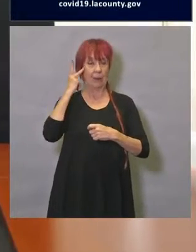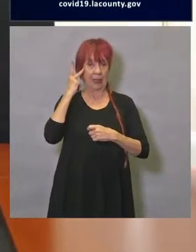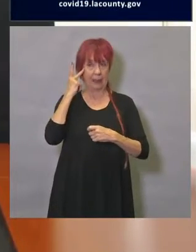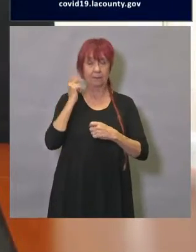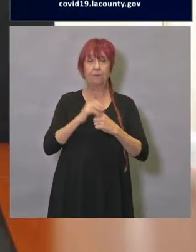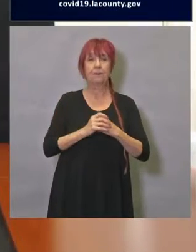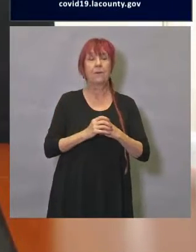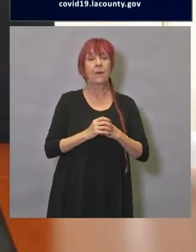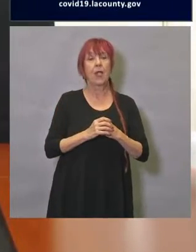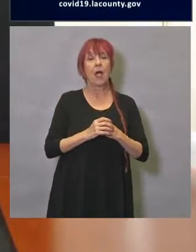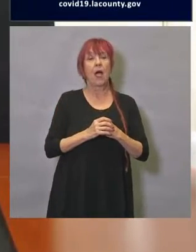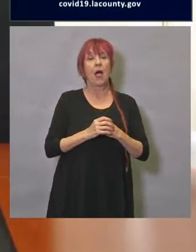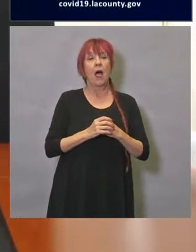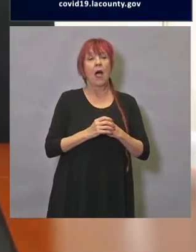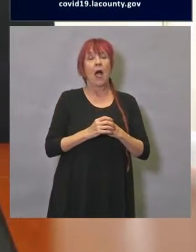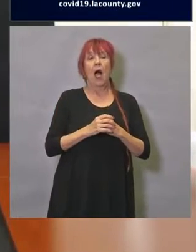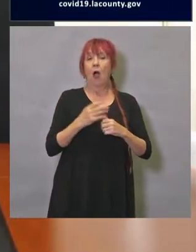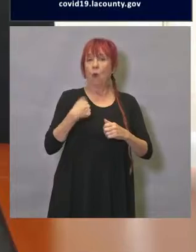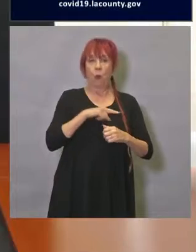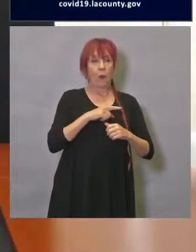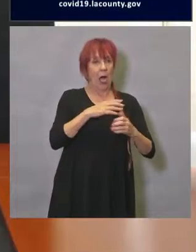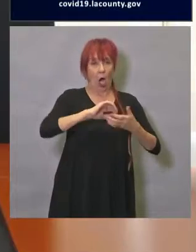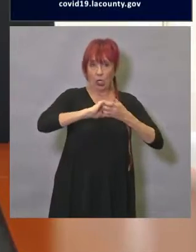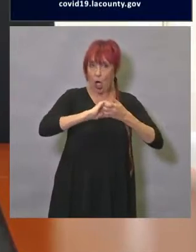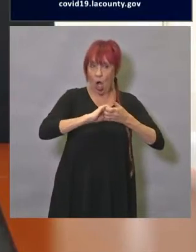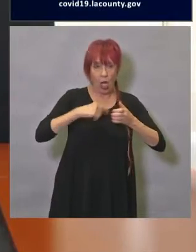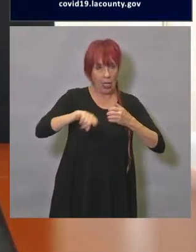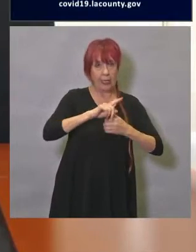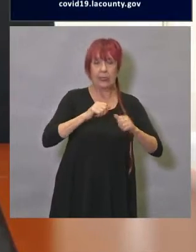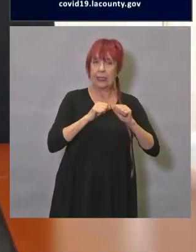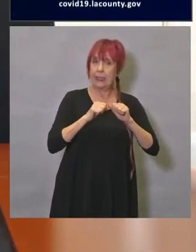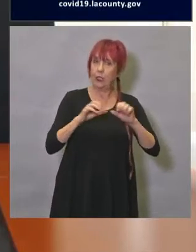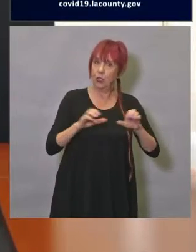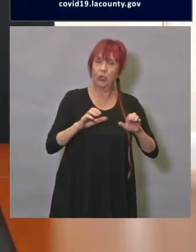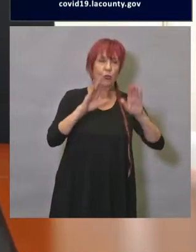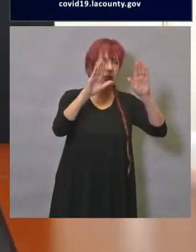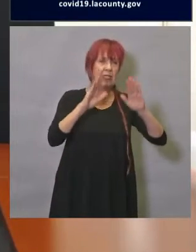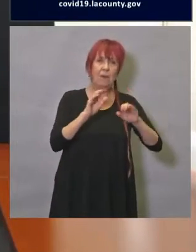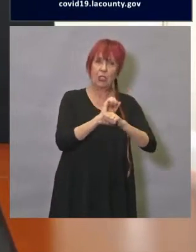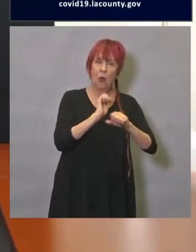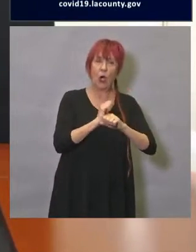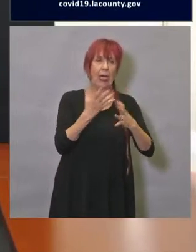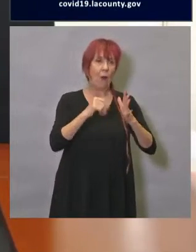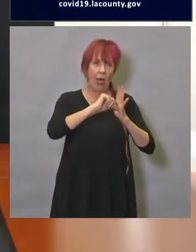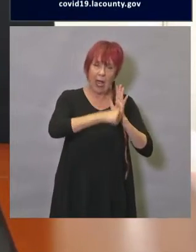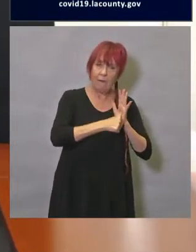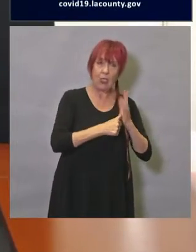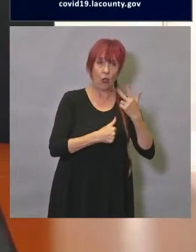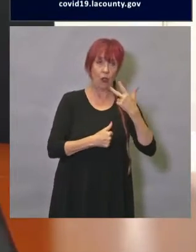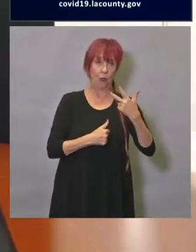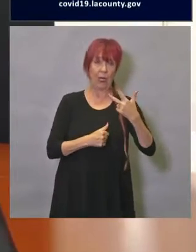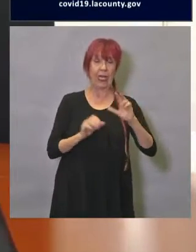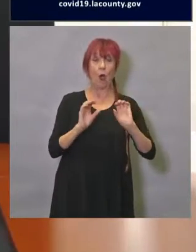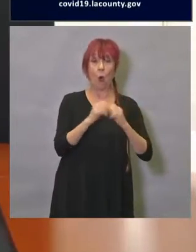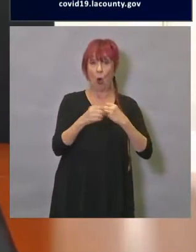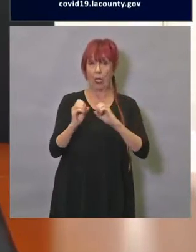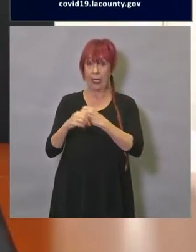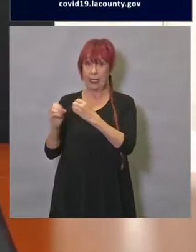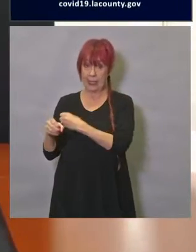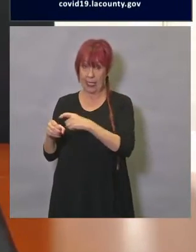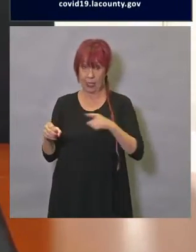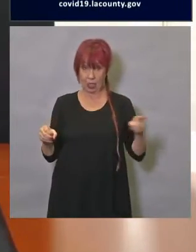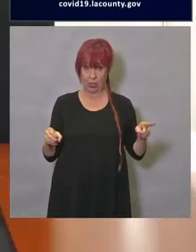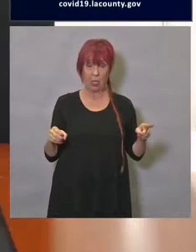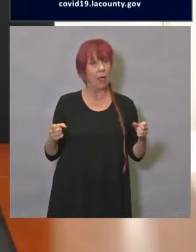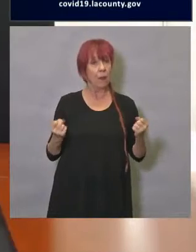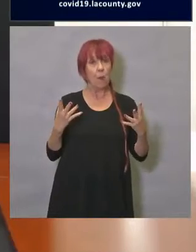have done and continue to do exceptional work during the pandemic, and I want to highlight just 3 specific organizations among many